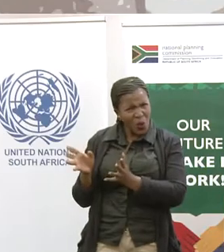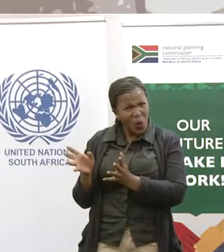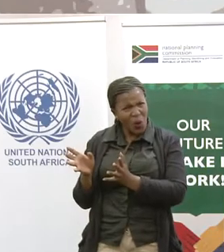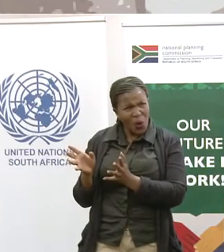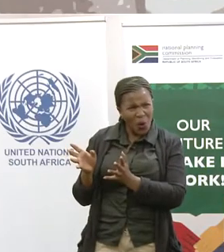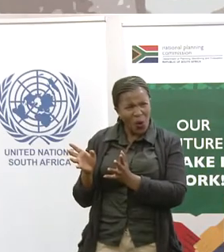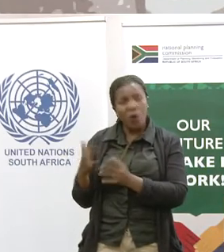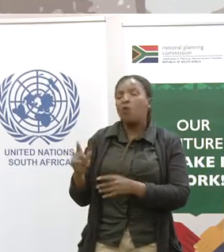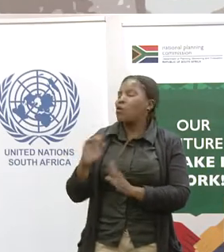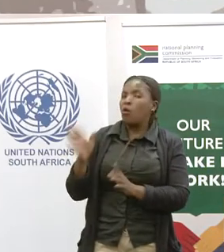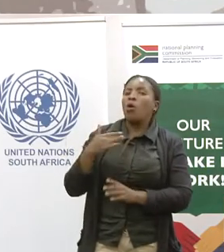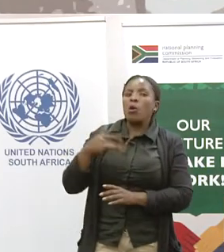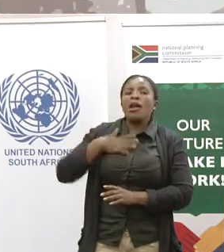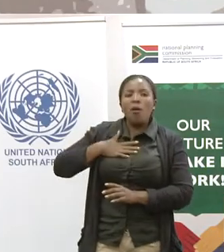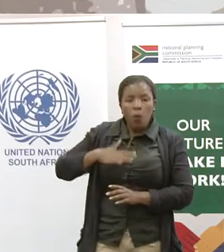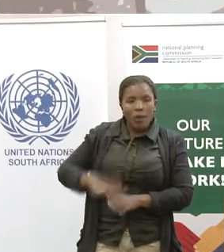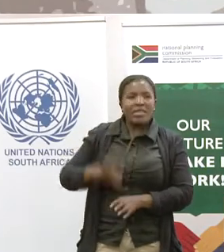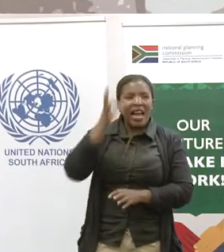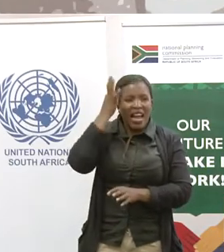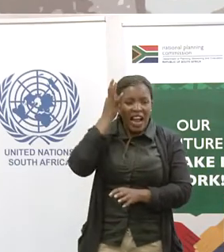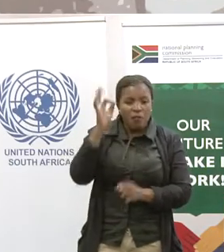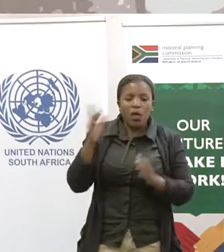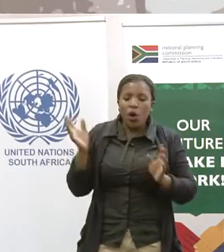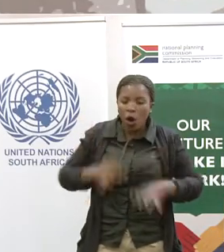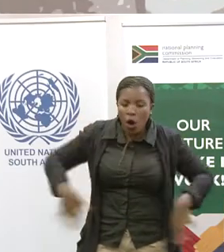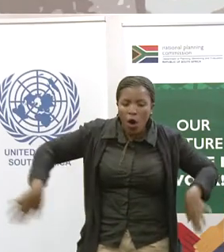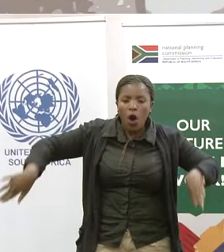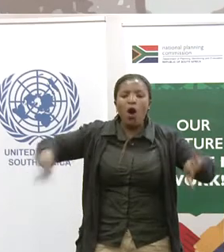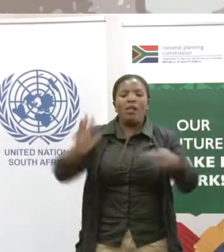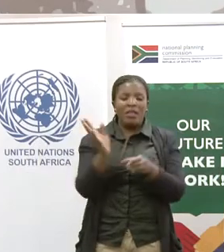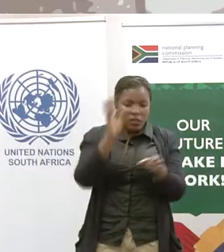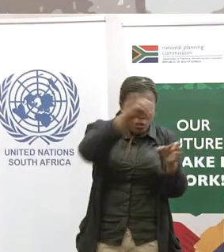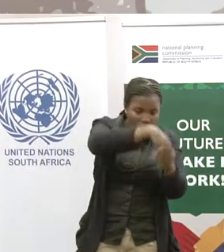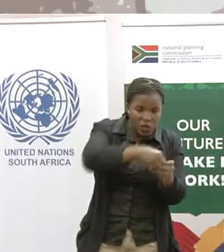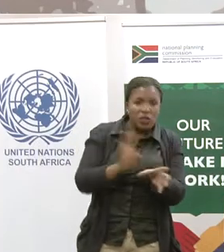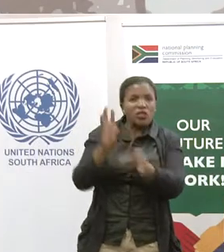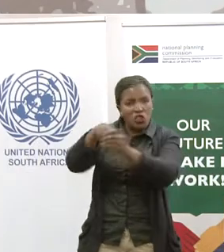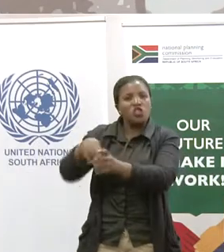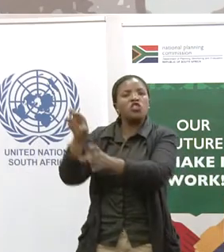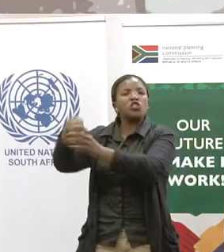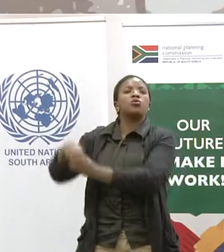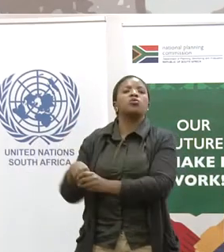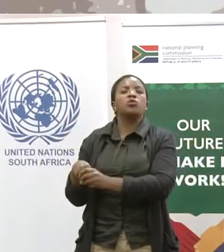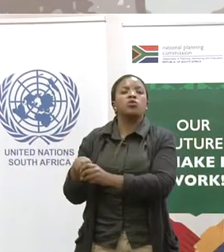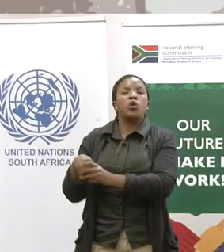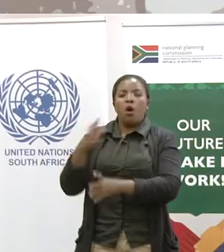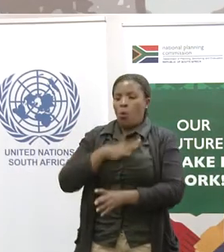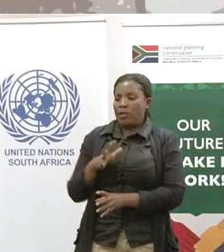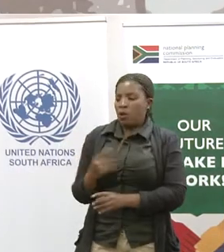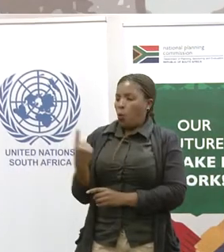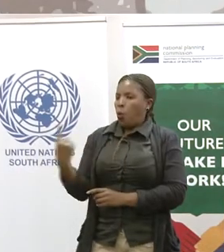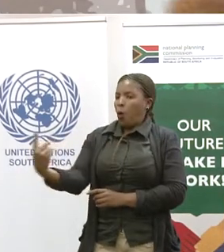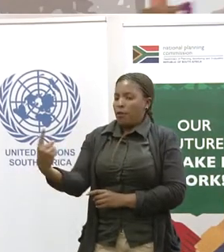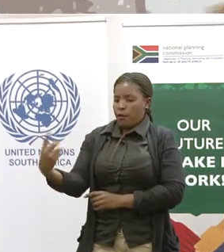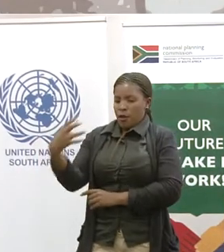government, inclusion across society. We don't want to be owned by anyone. And that